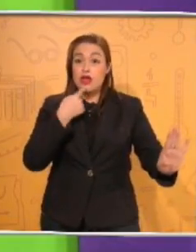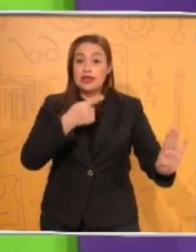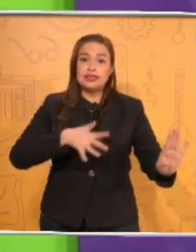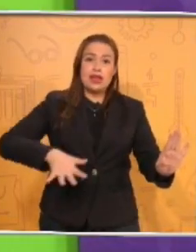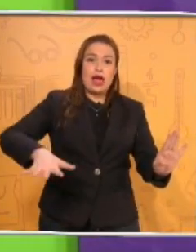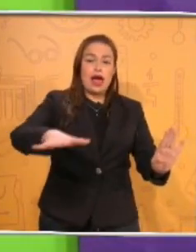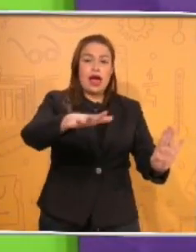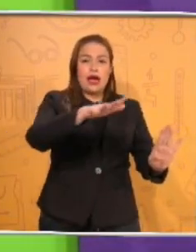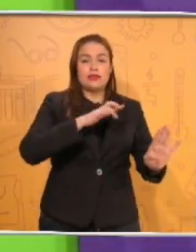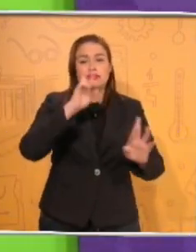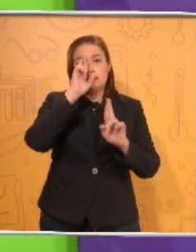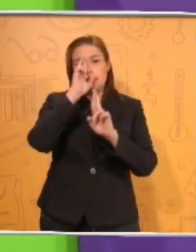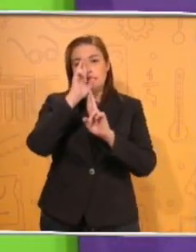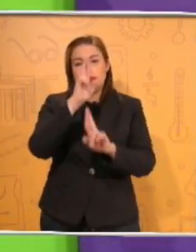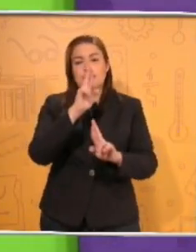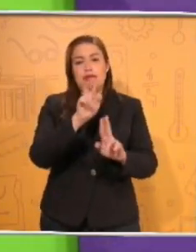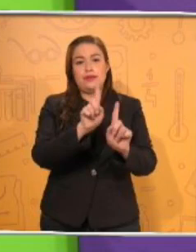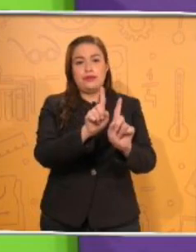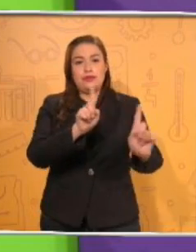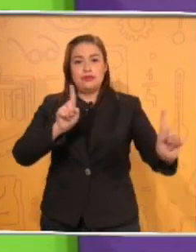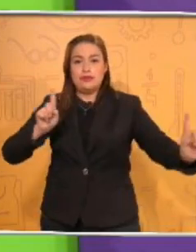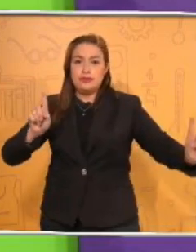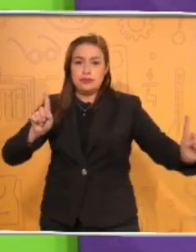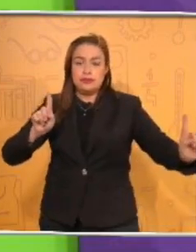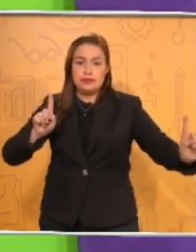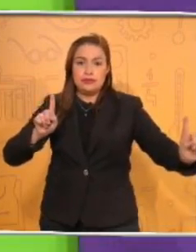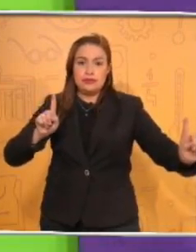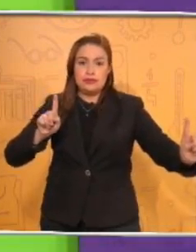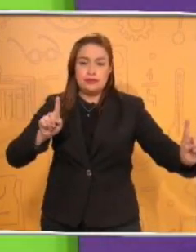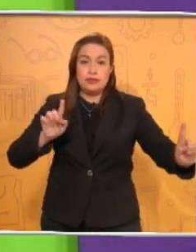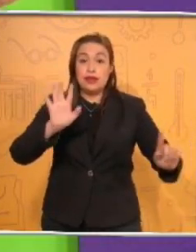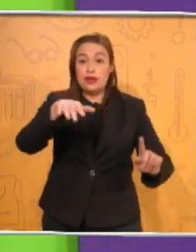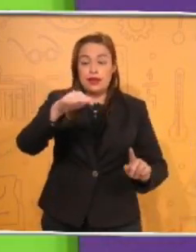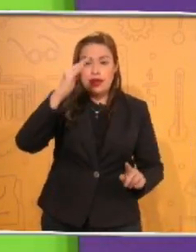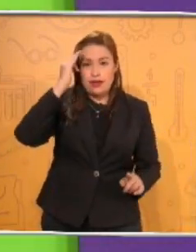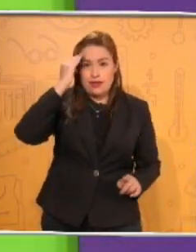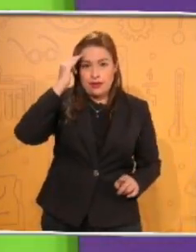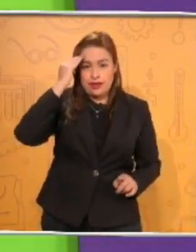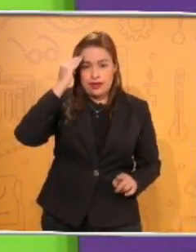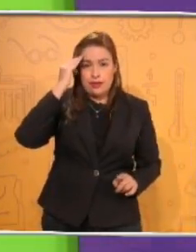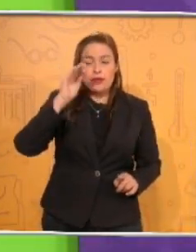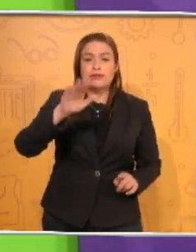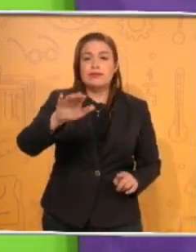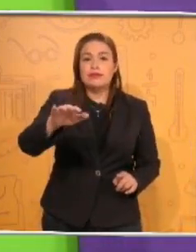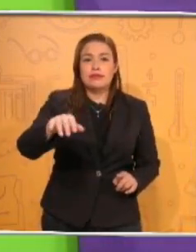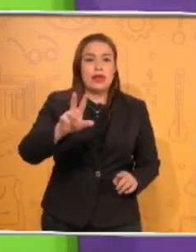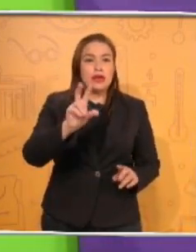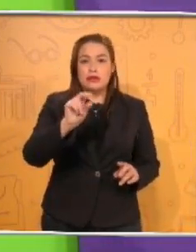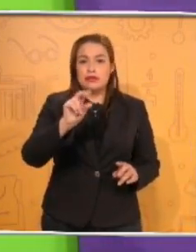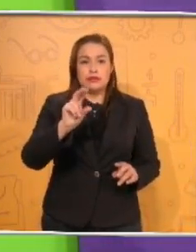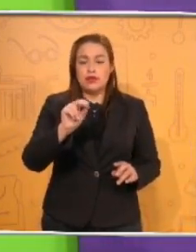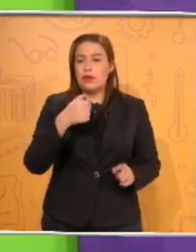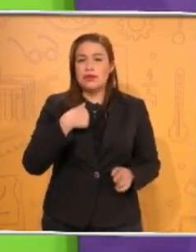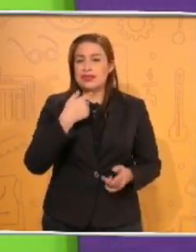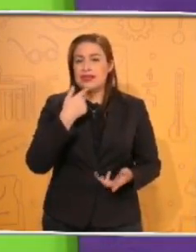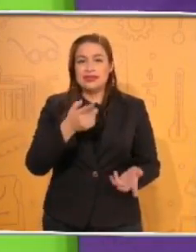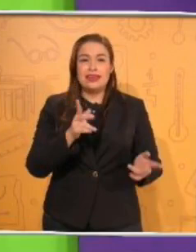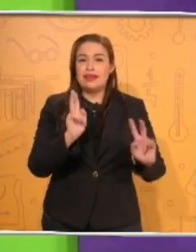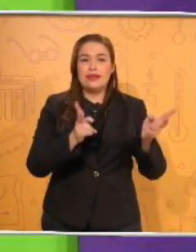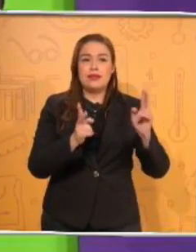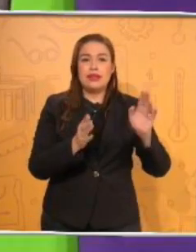the distance. Facebook people, don't talk about Abraham. Abraham is not in this class,